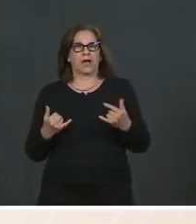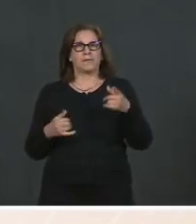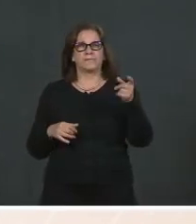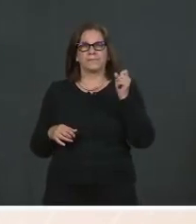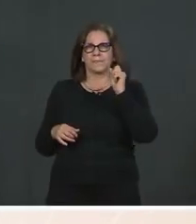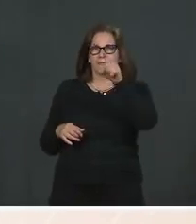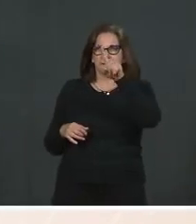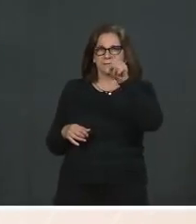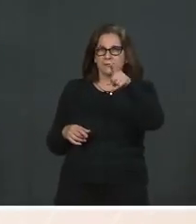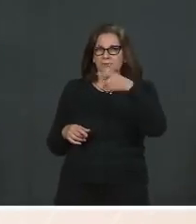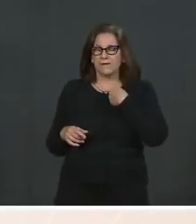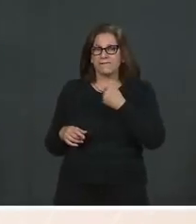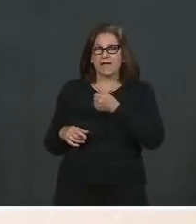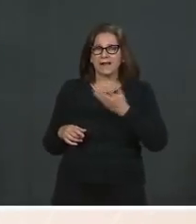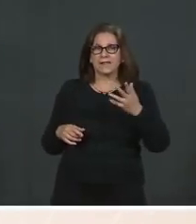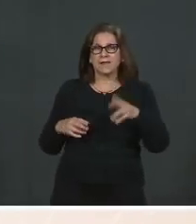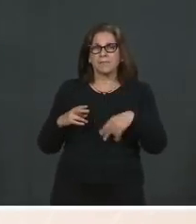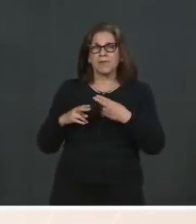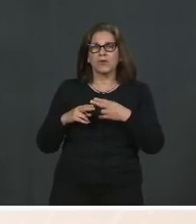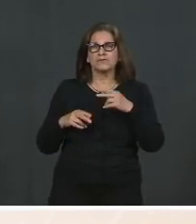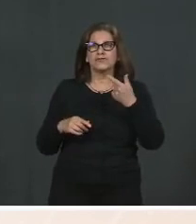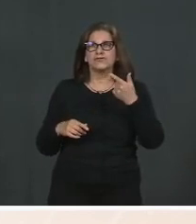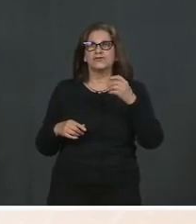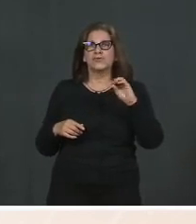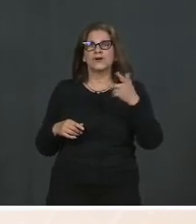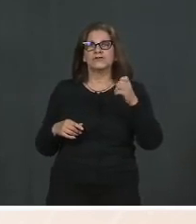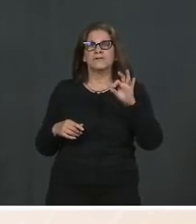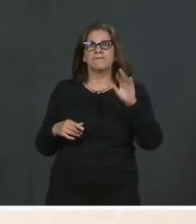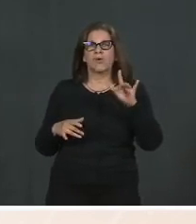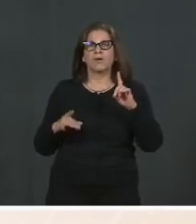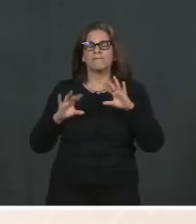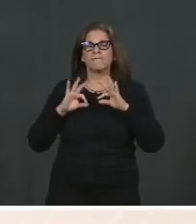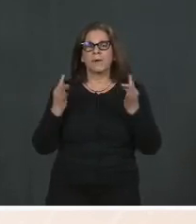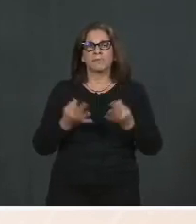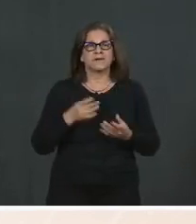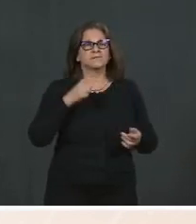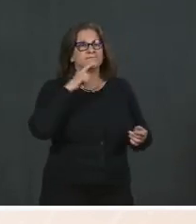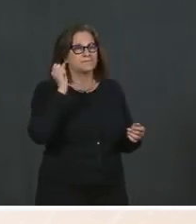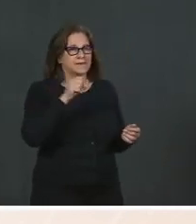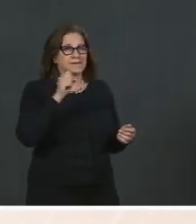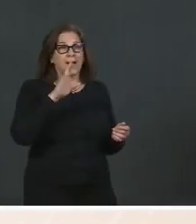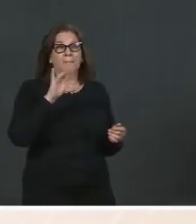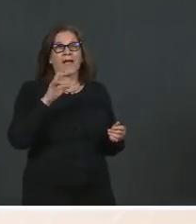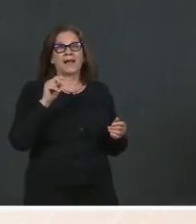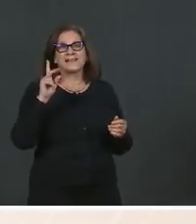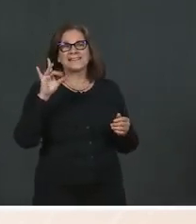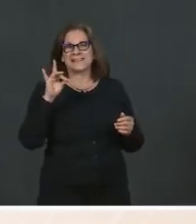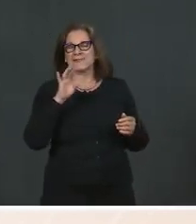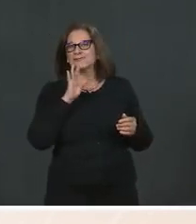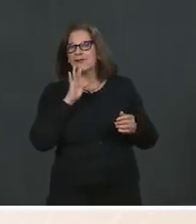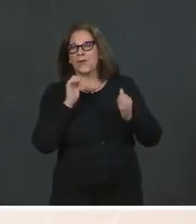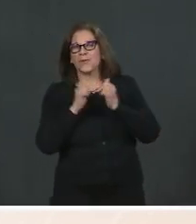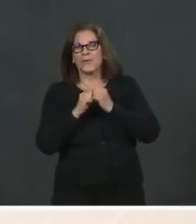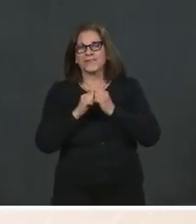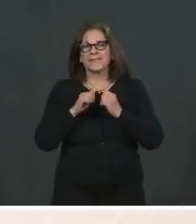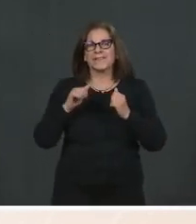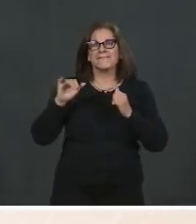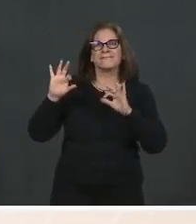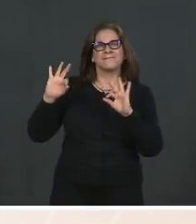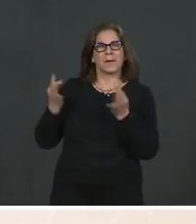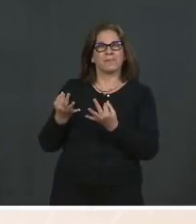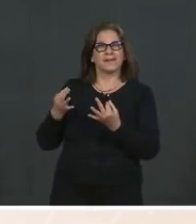to them, or not obviously. For those of you who didn't follow this closely, he did speak to them last spring